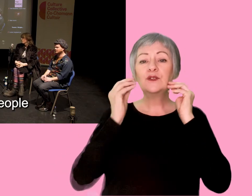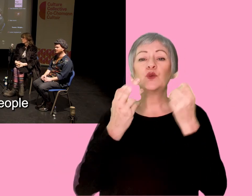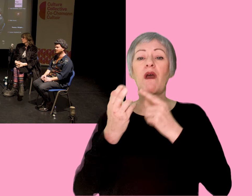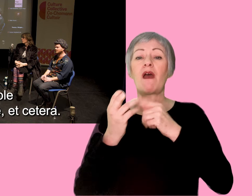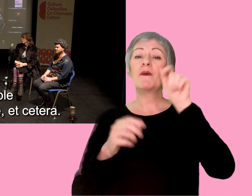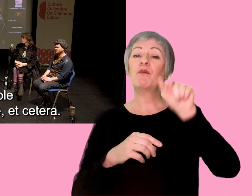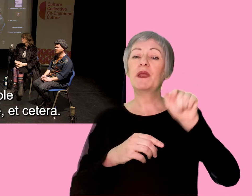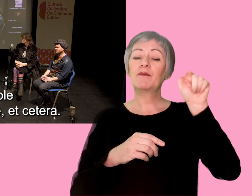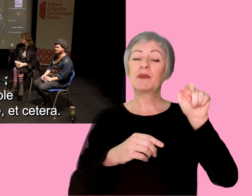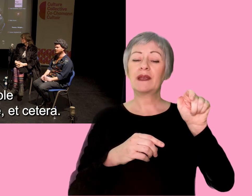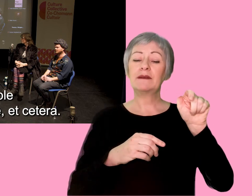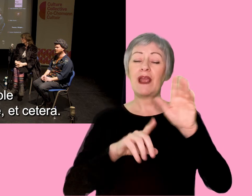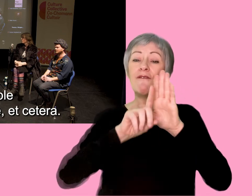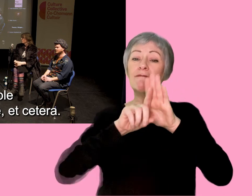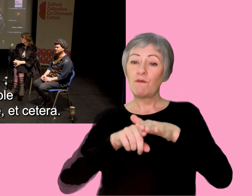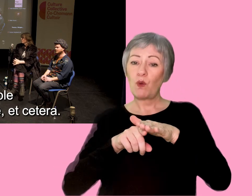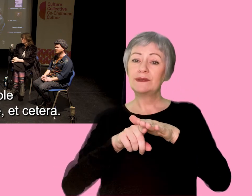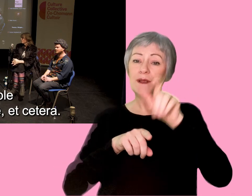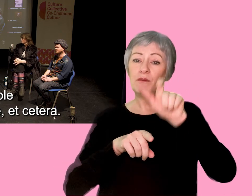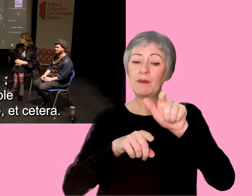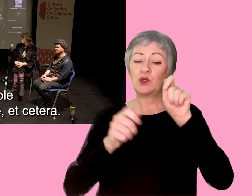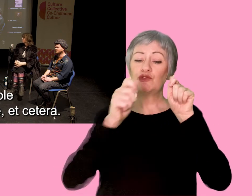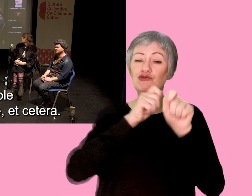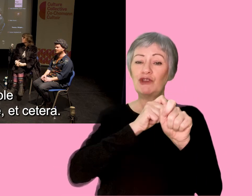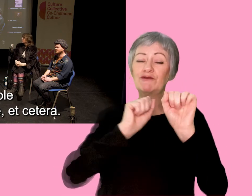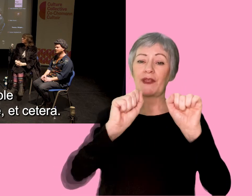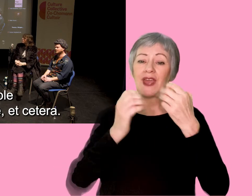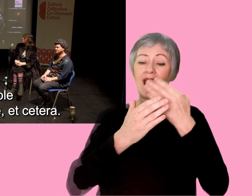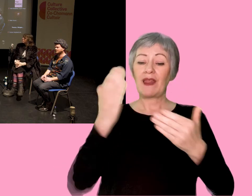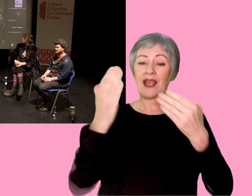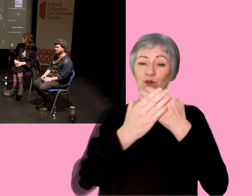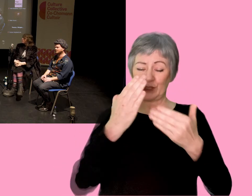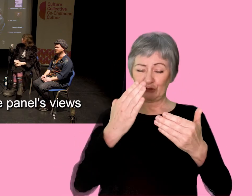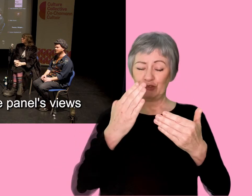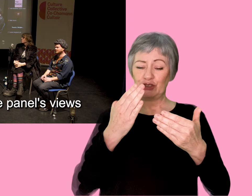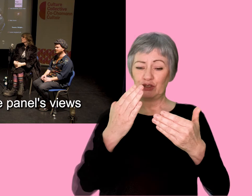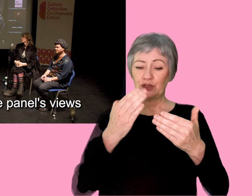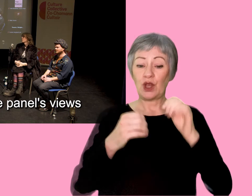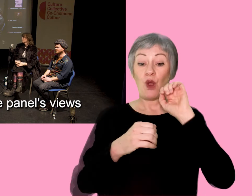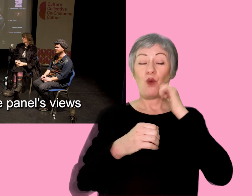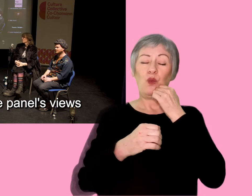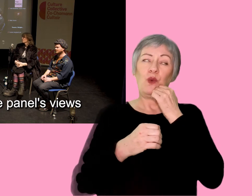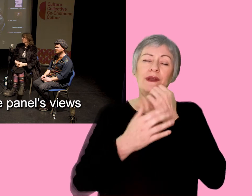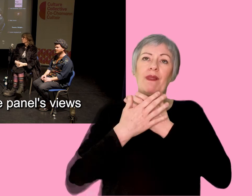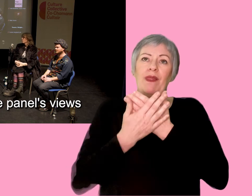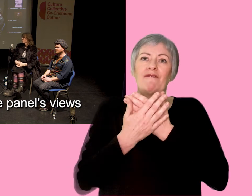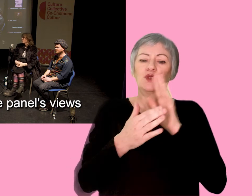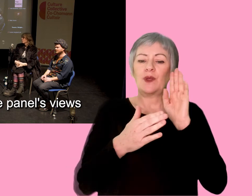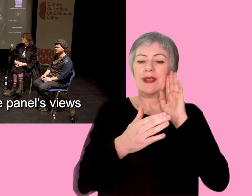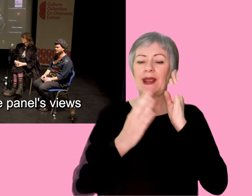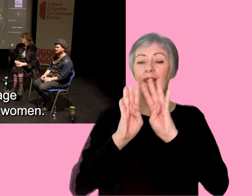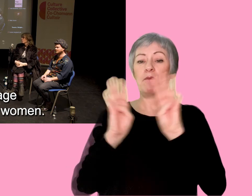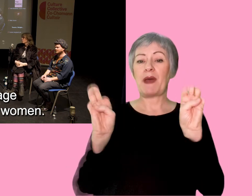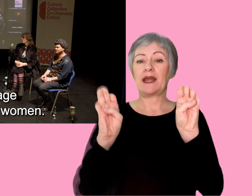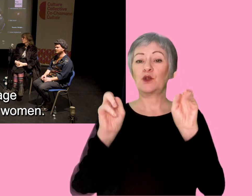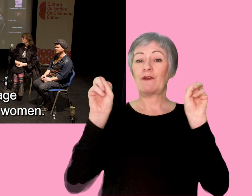people, and forcing people to change their language, etc. Would super love to hear the panel's